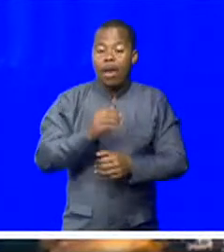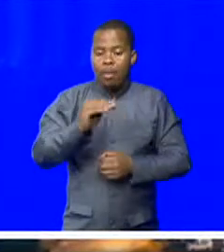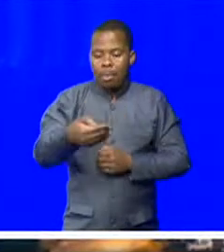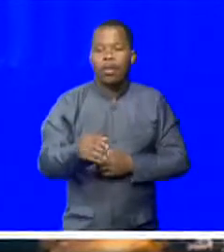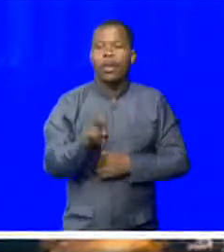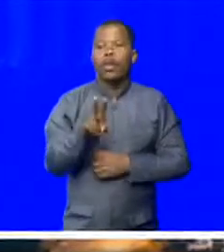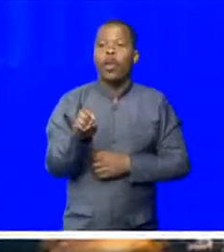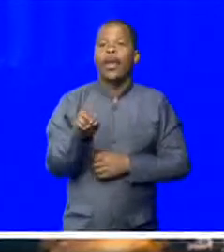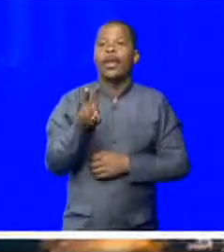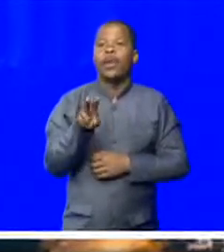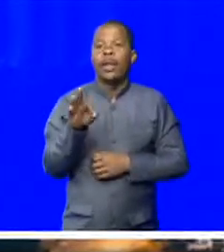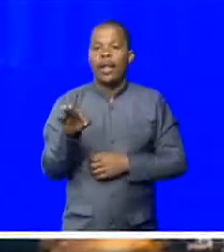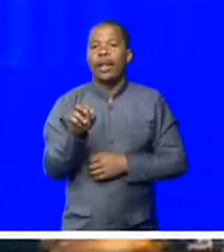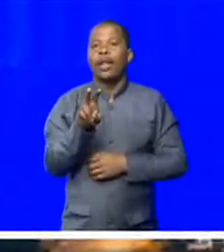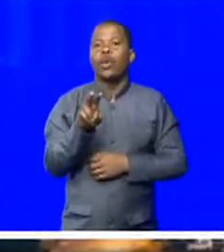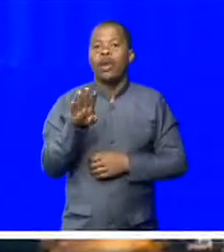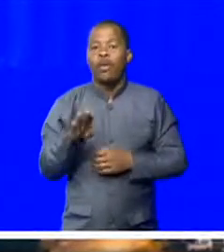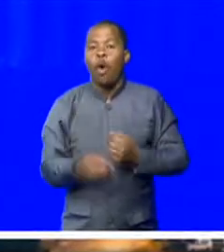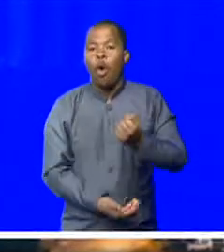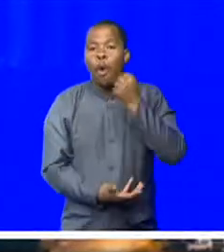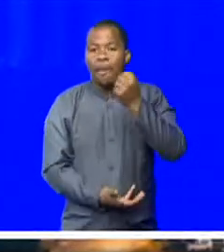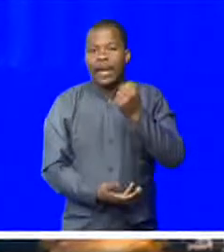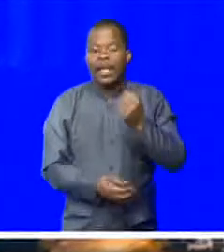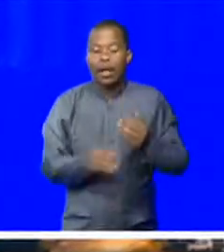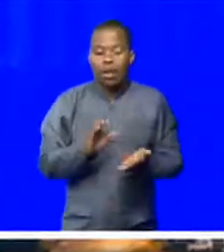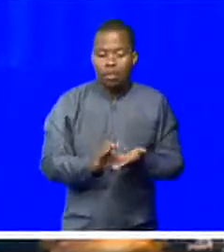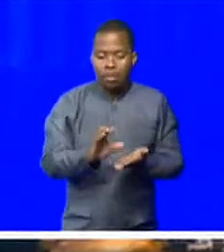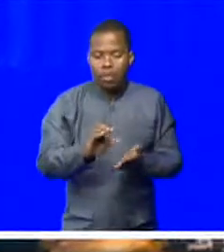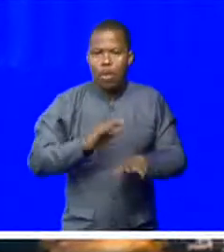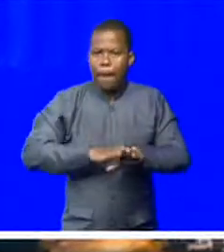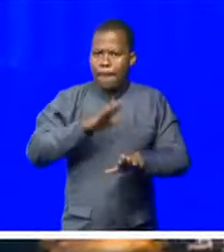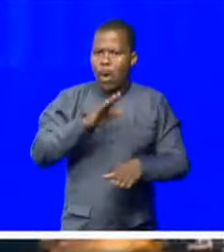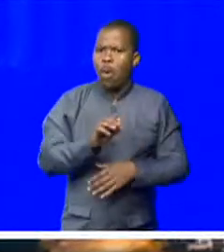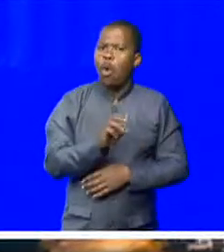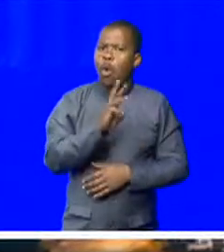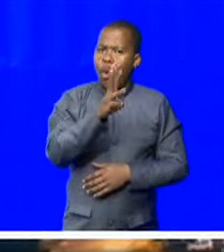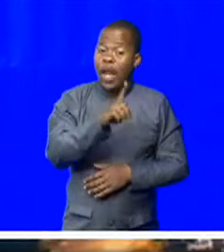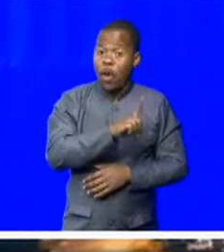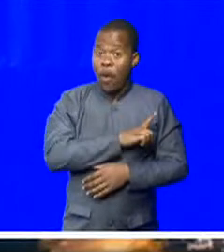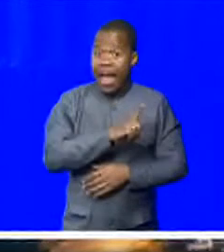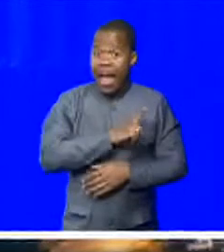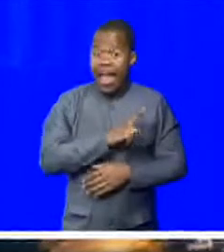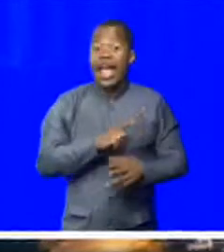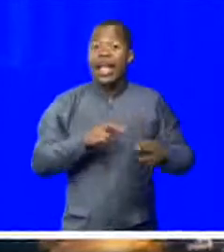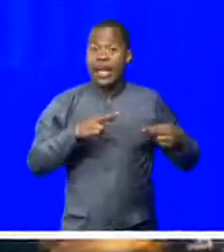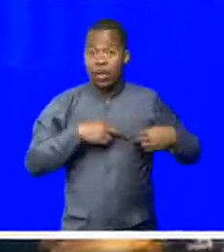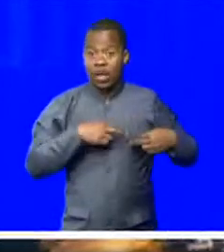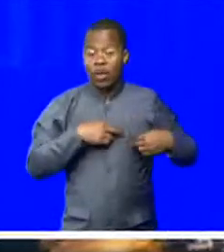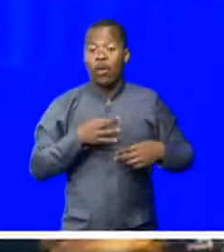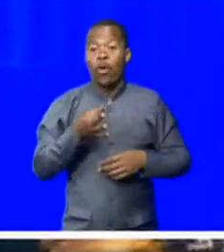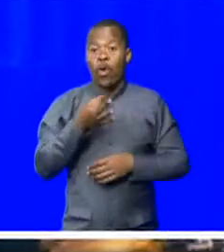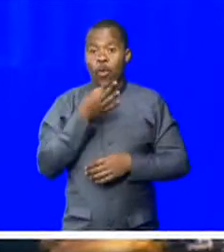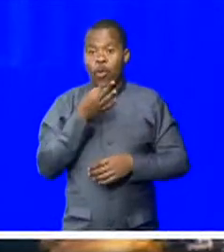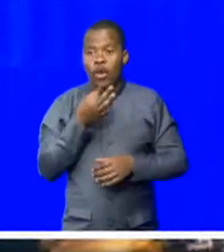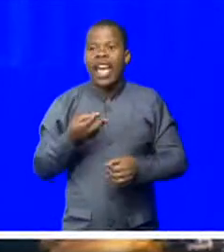the 2023-2024 financial year. This was during the adoption of Portfolio Committee's reports on the government ministry's first